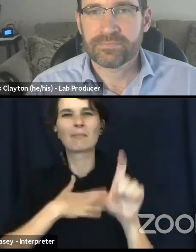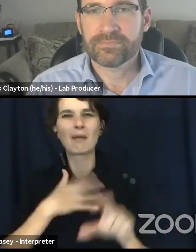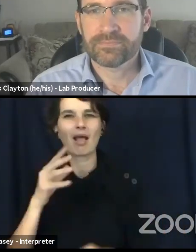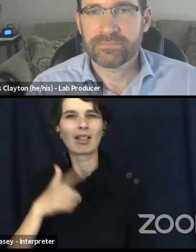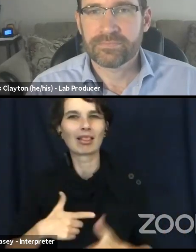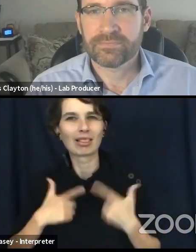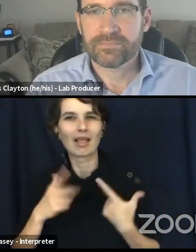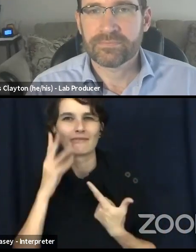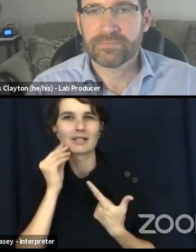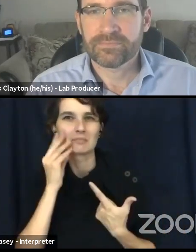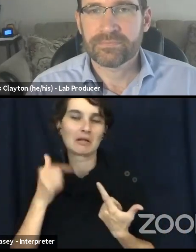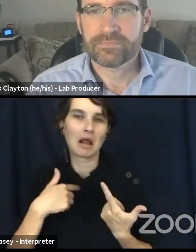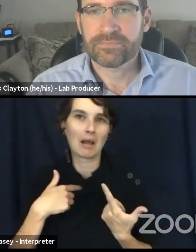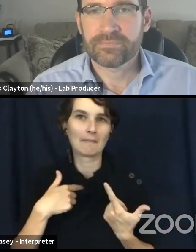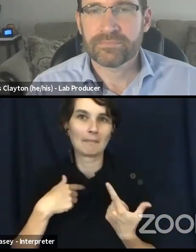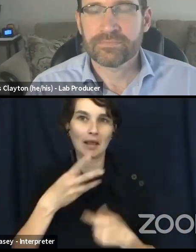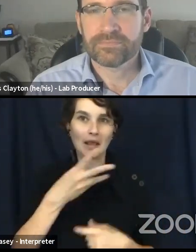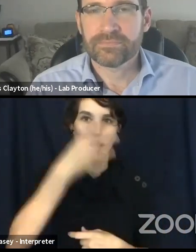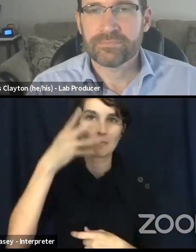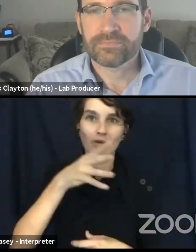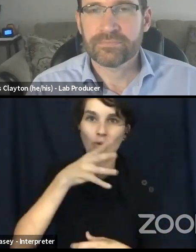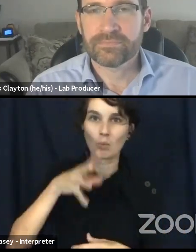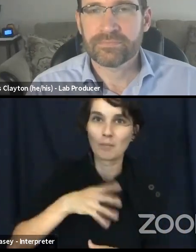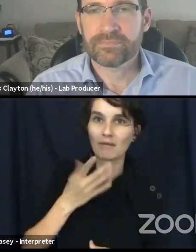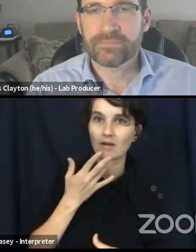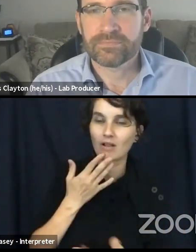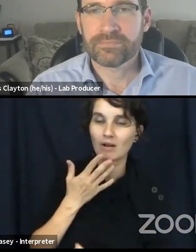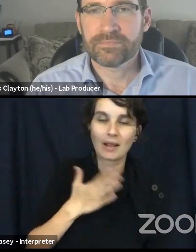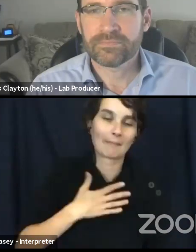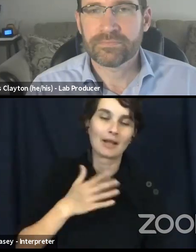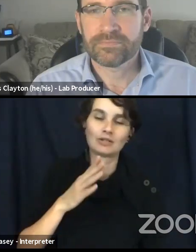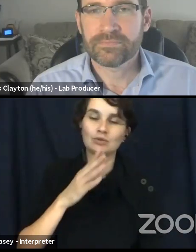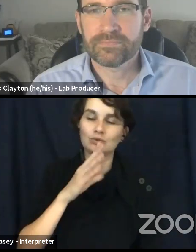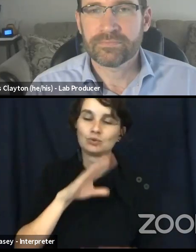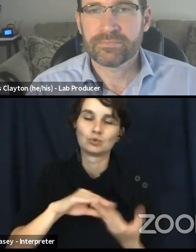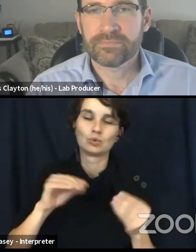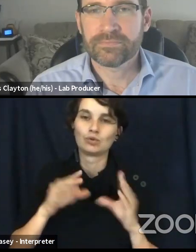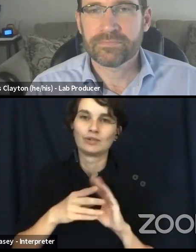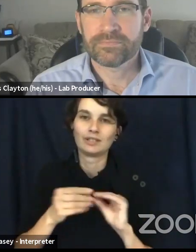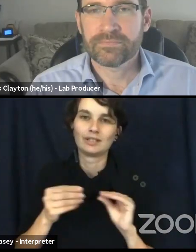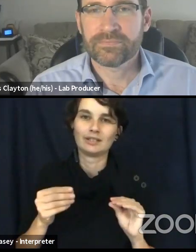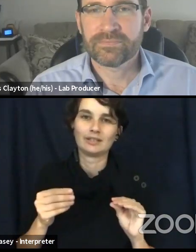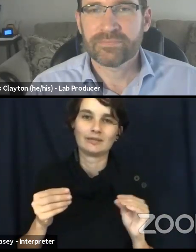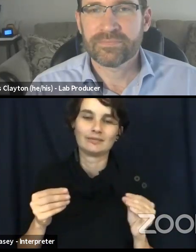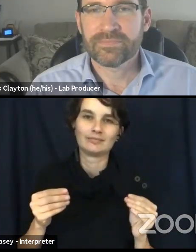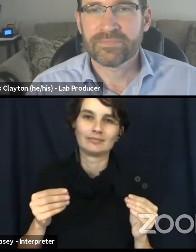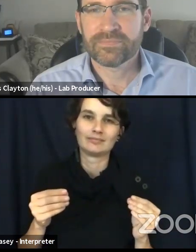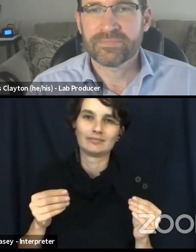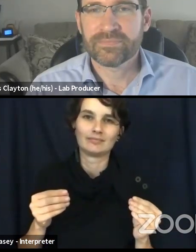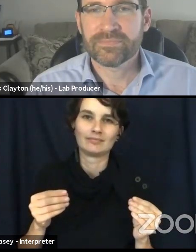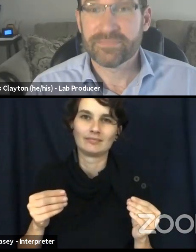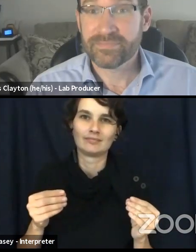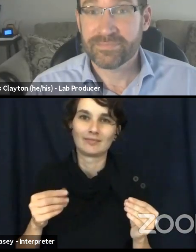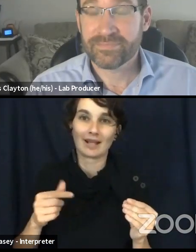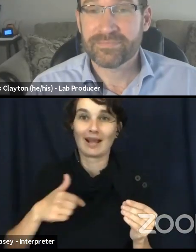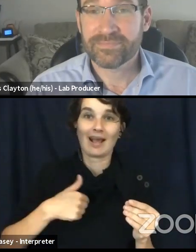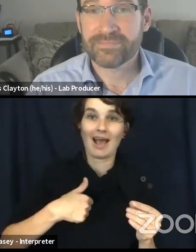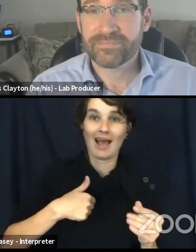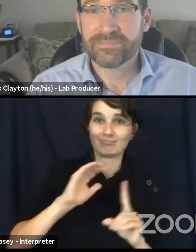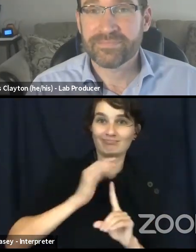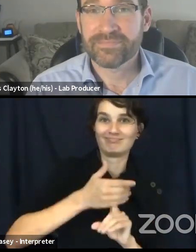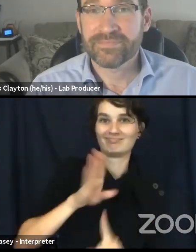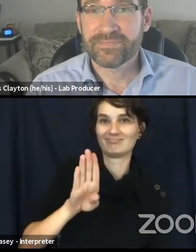of color. Like my story doesn't, you know, and I was Blanche in Streetcar Named Desire in high school when I